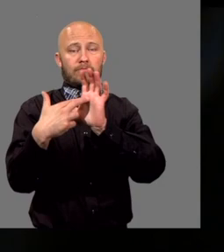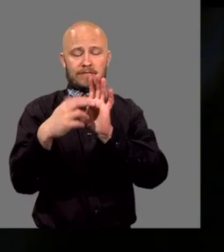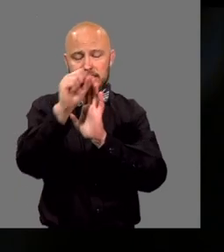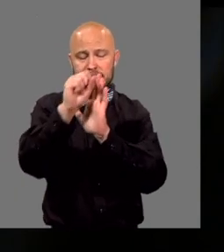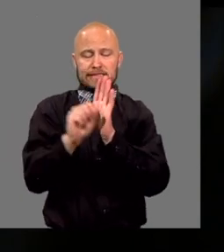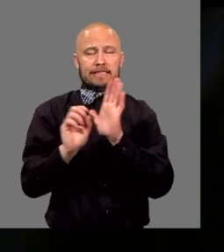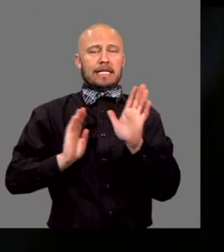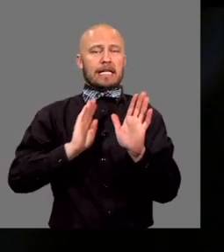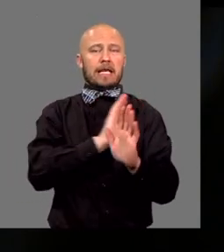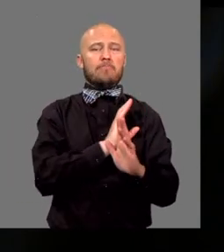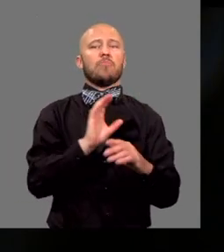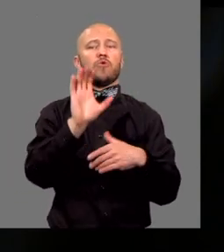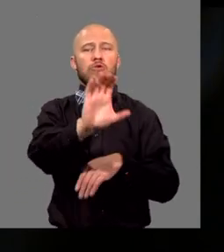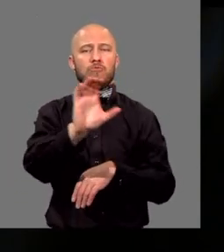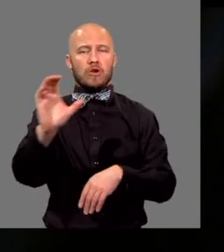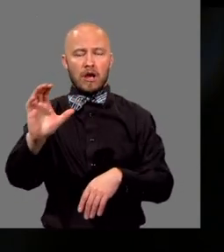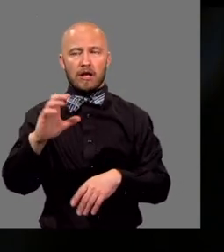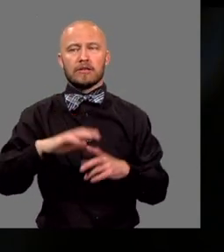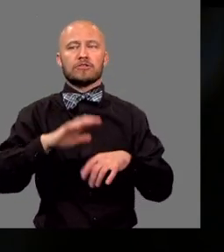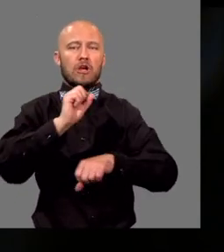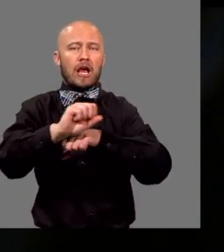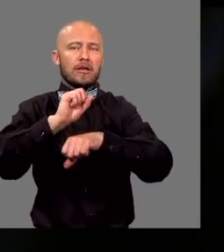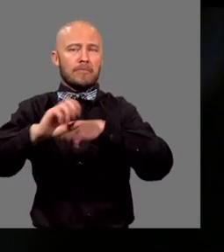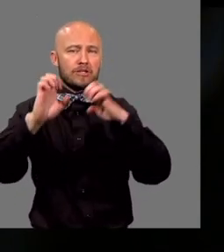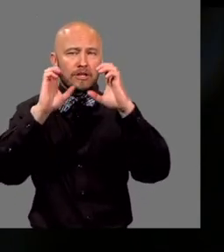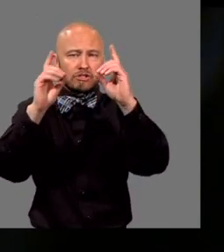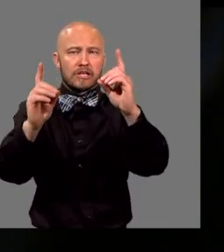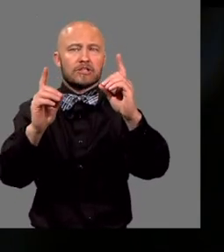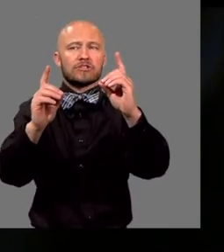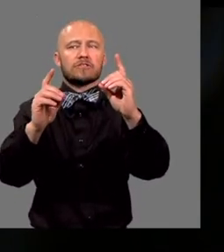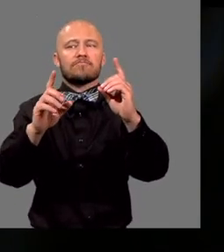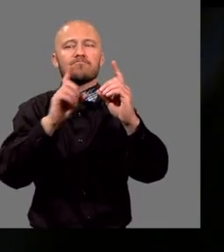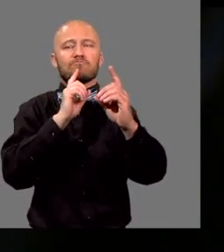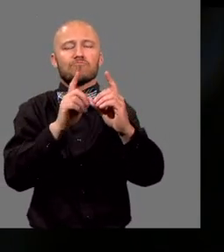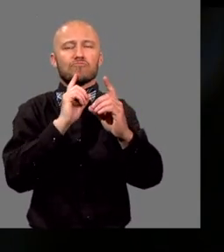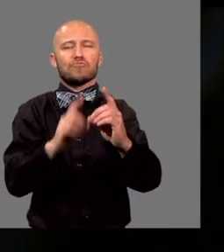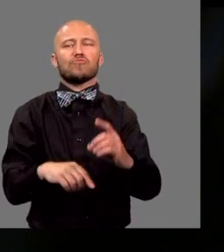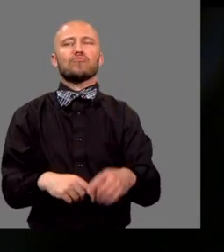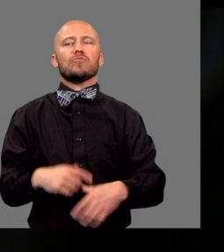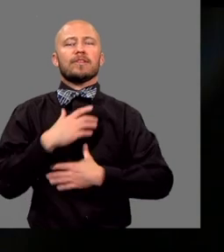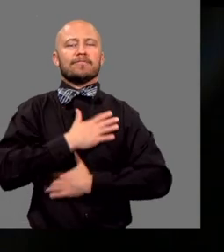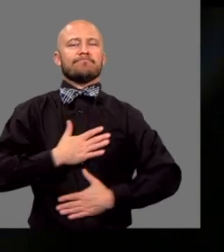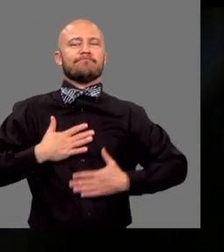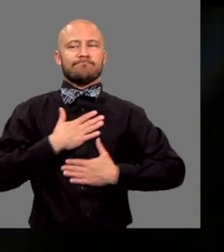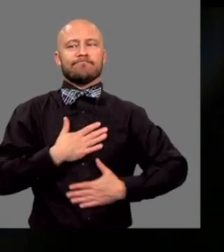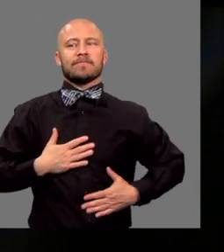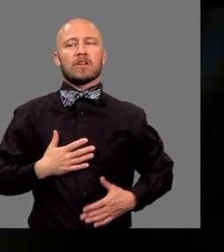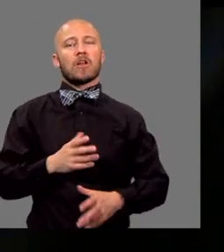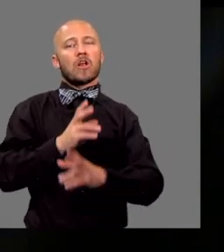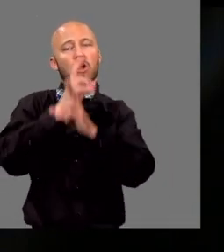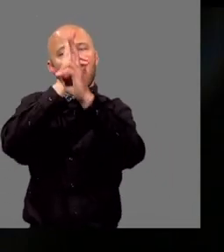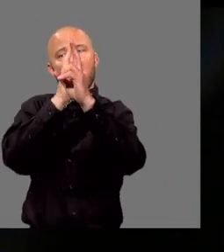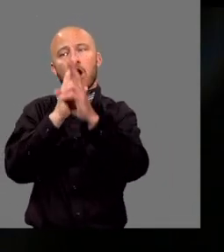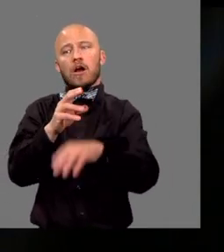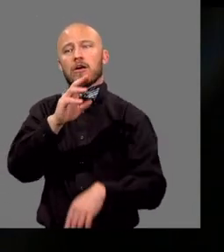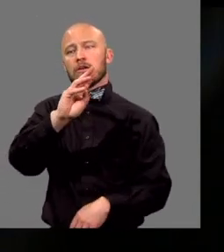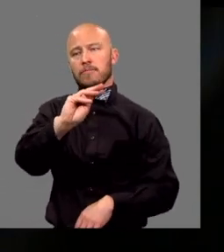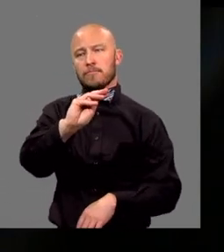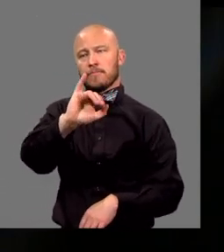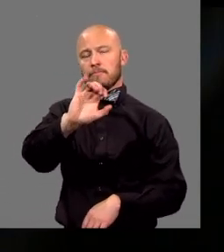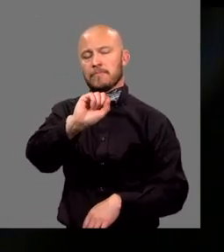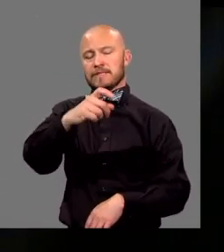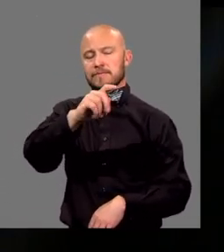Board for Community Colleges and Occupational Education, I am pleased to grant the Honorable